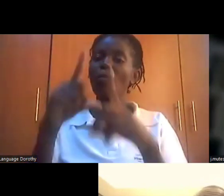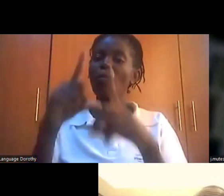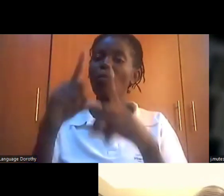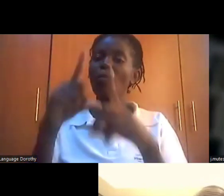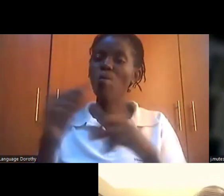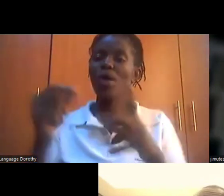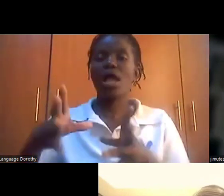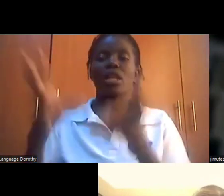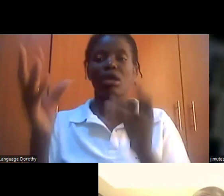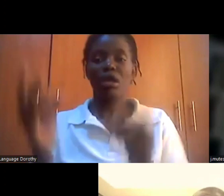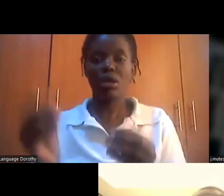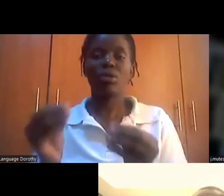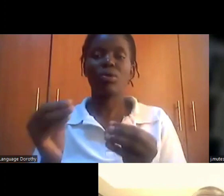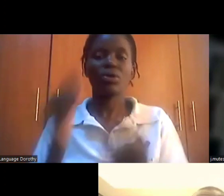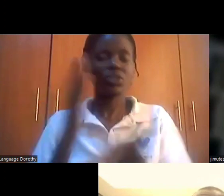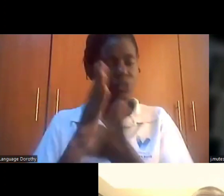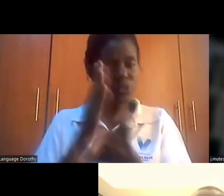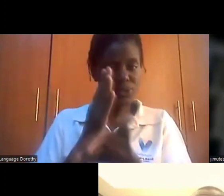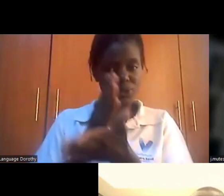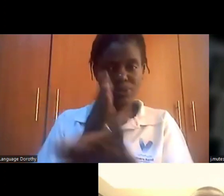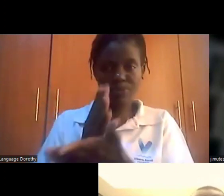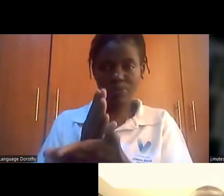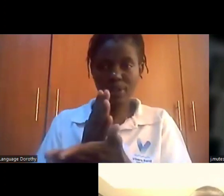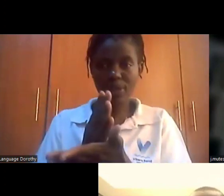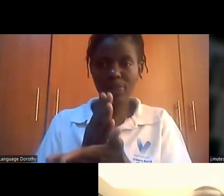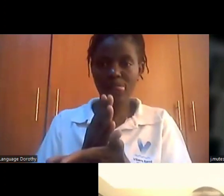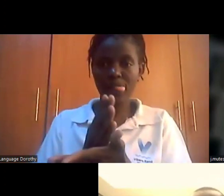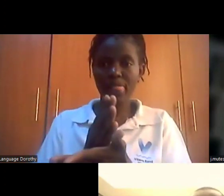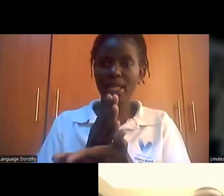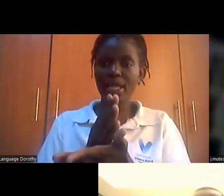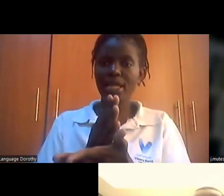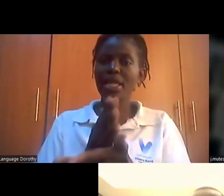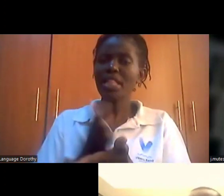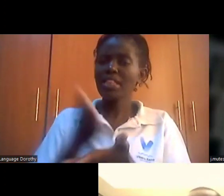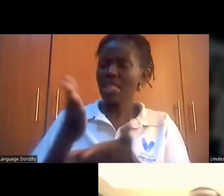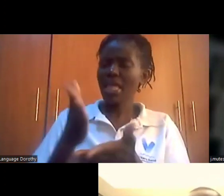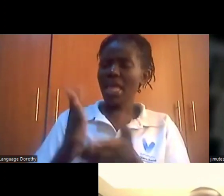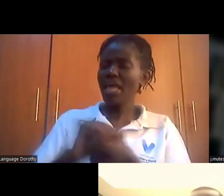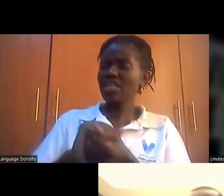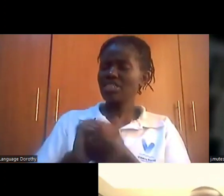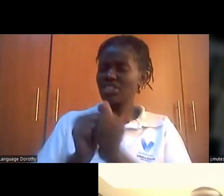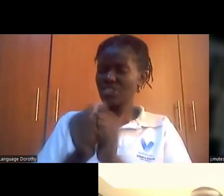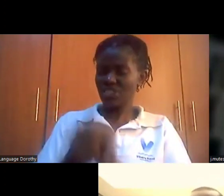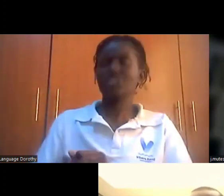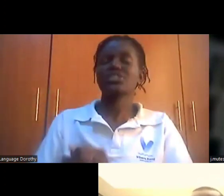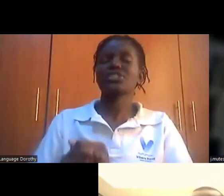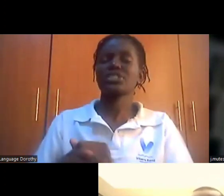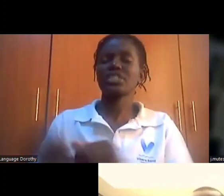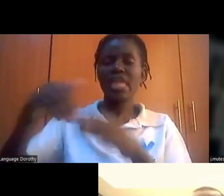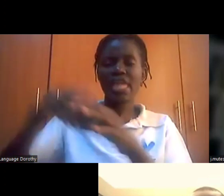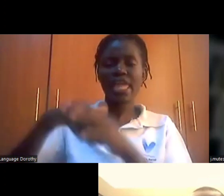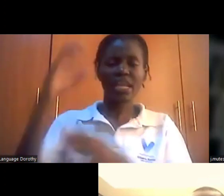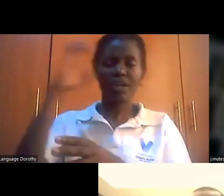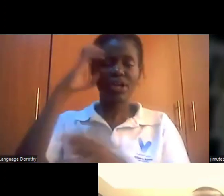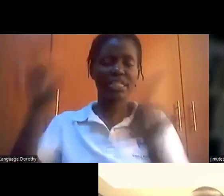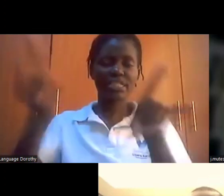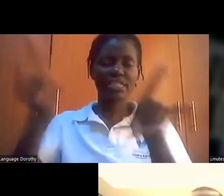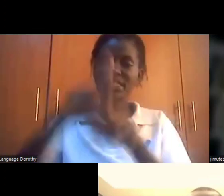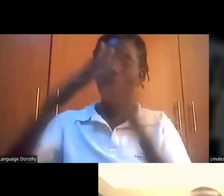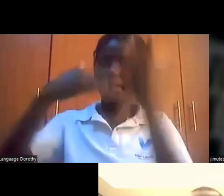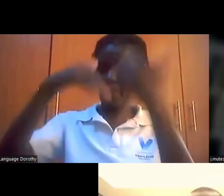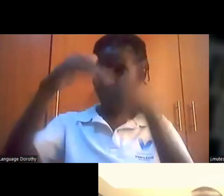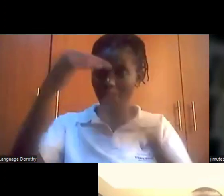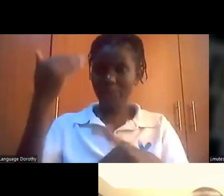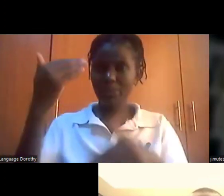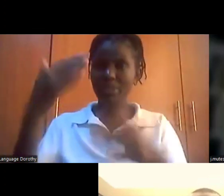it is true that there is some integration in the colleges and university health